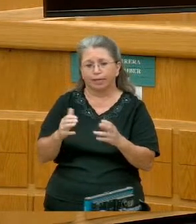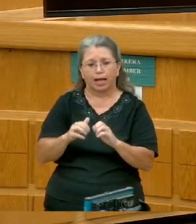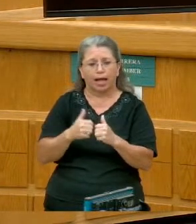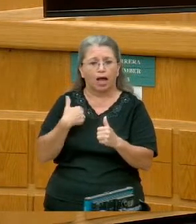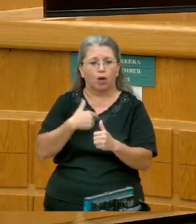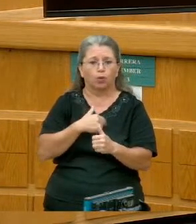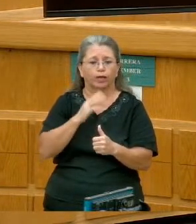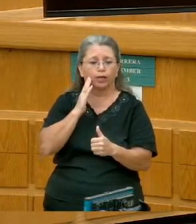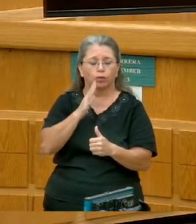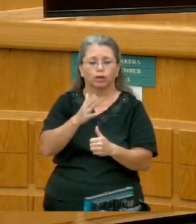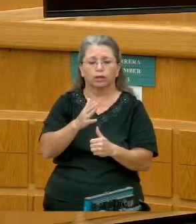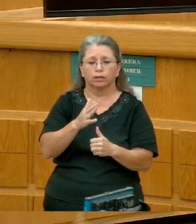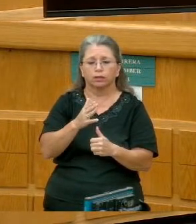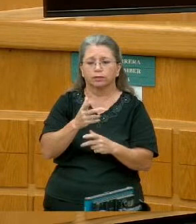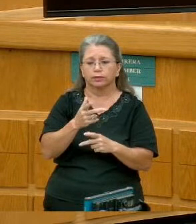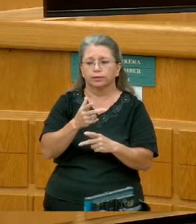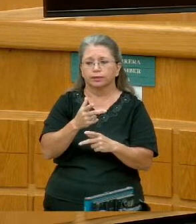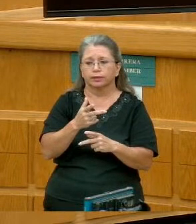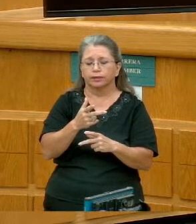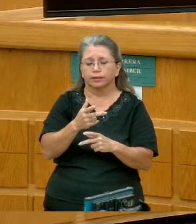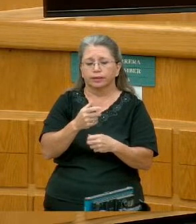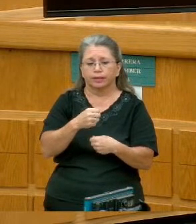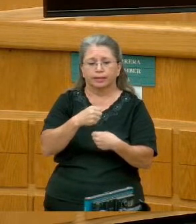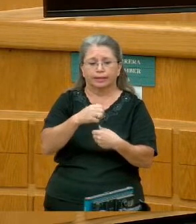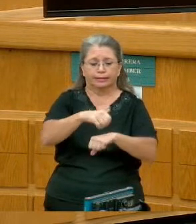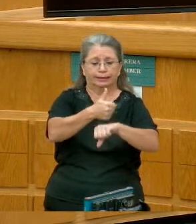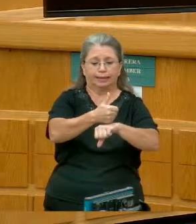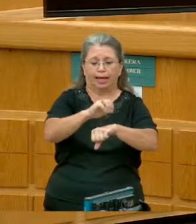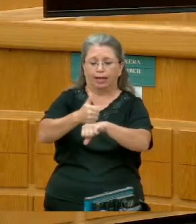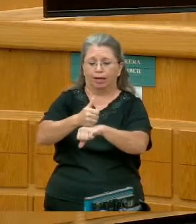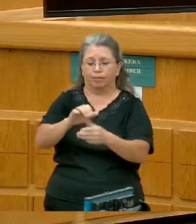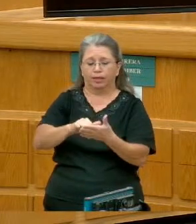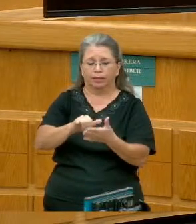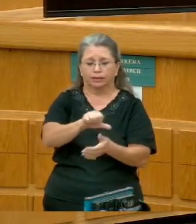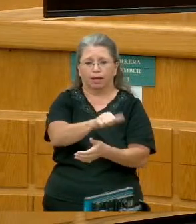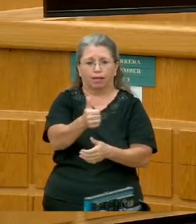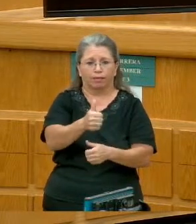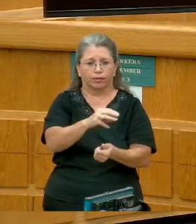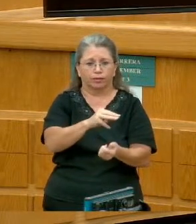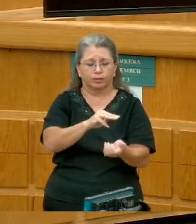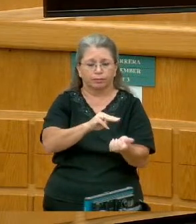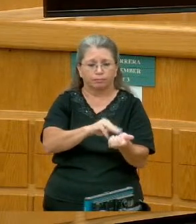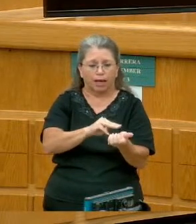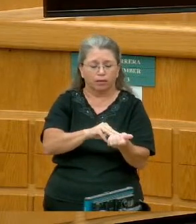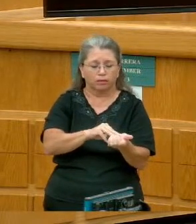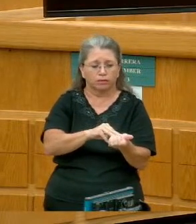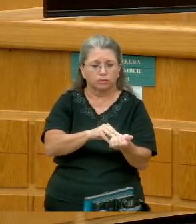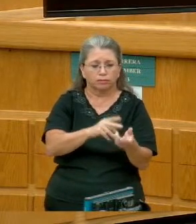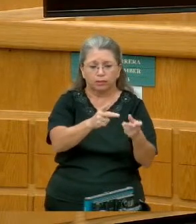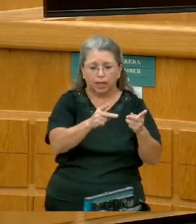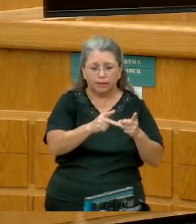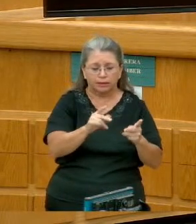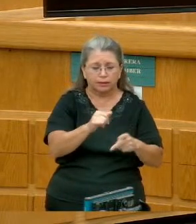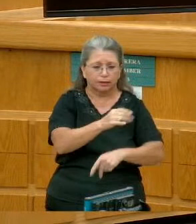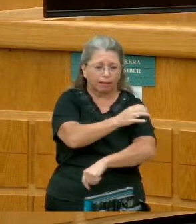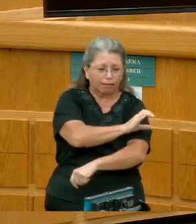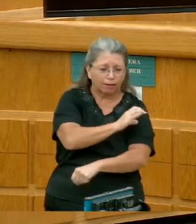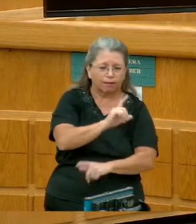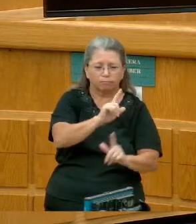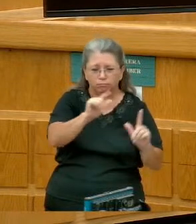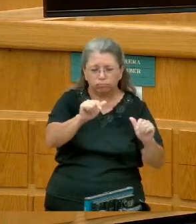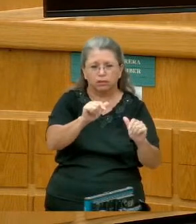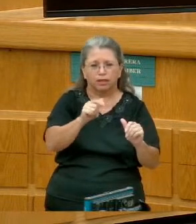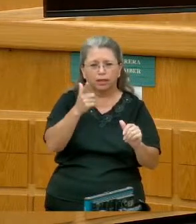figure out how we're going to create these alternate care sites when staffing is so limited. Let me just say that our plan is